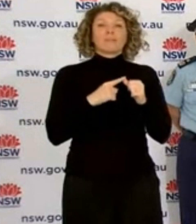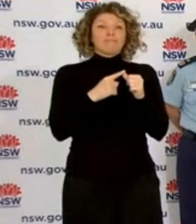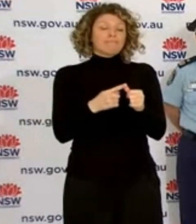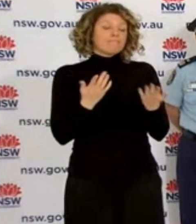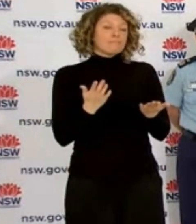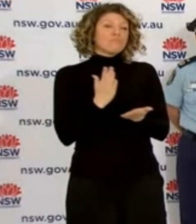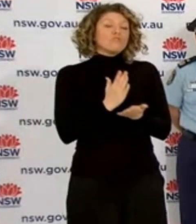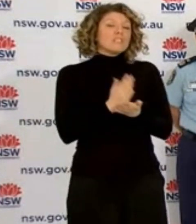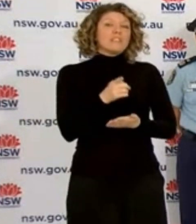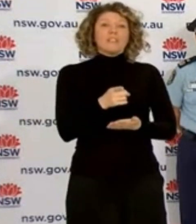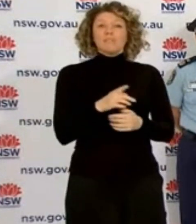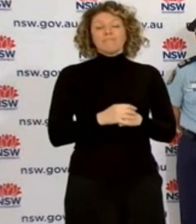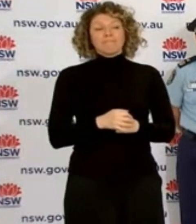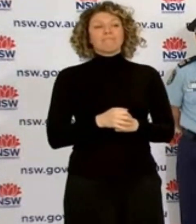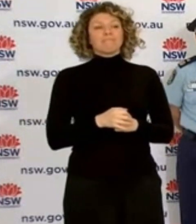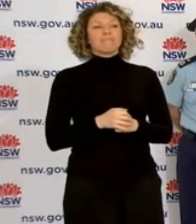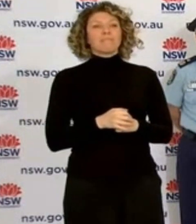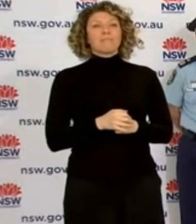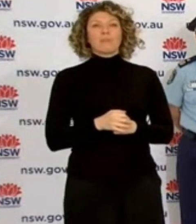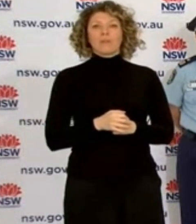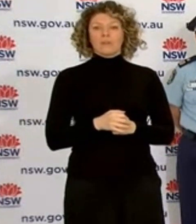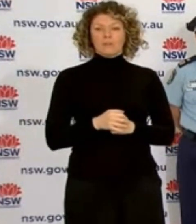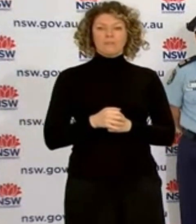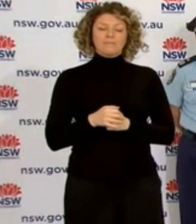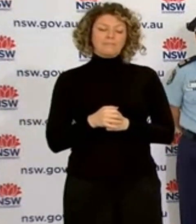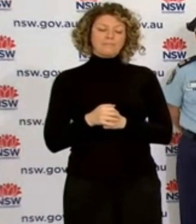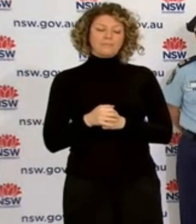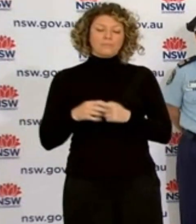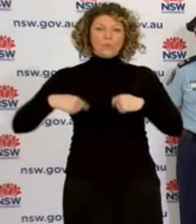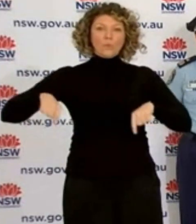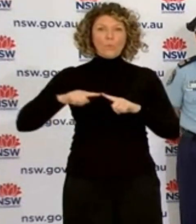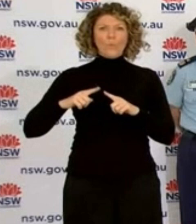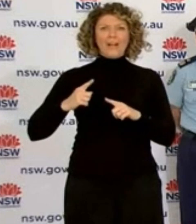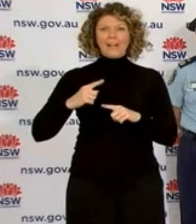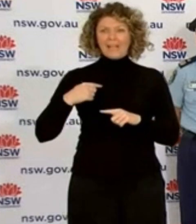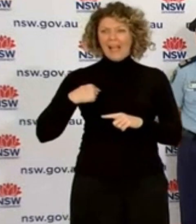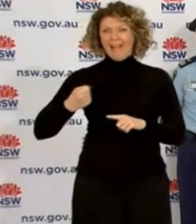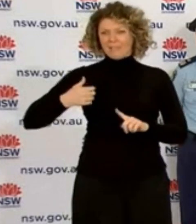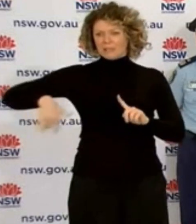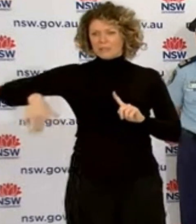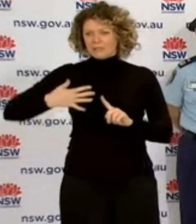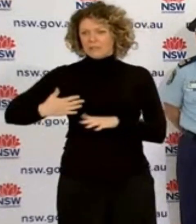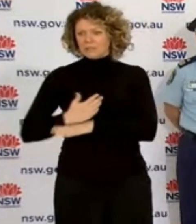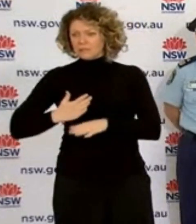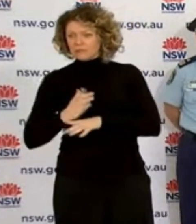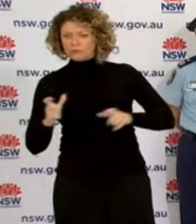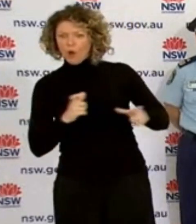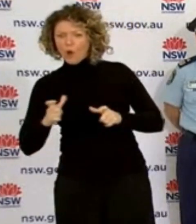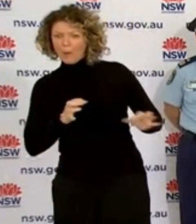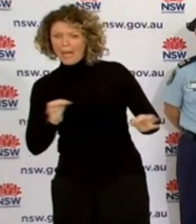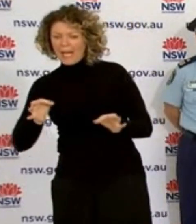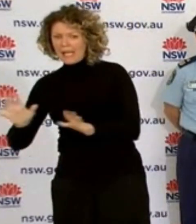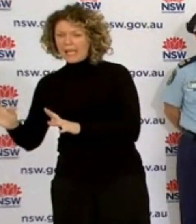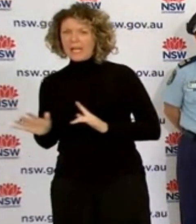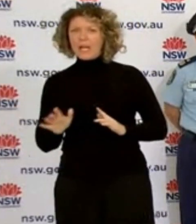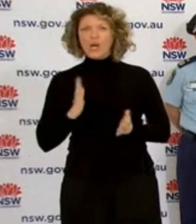that the work that is behind the scenes, we would see escalating case numbers, and you can look overseas